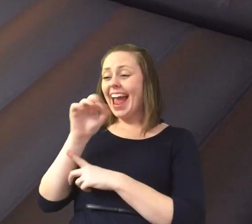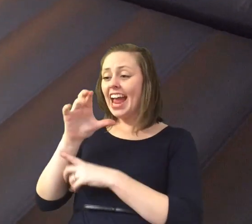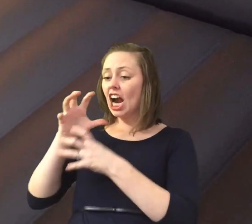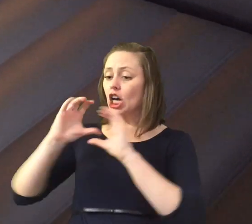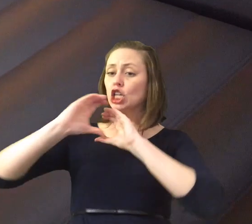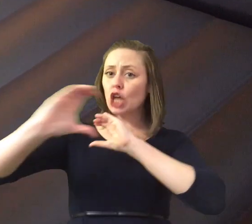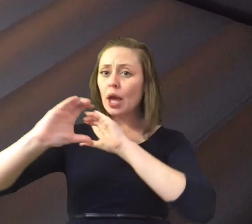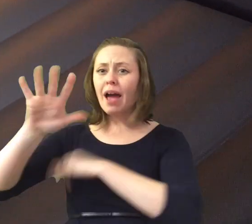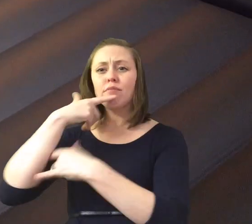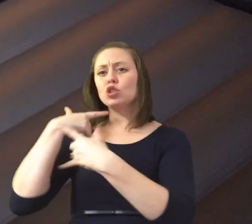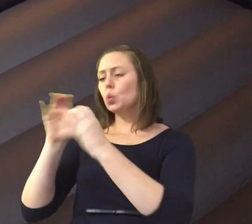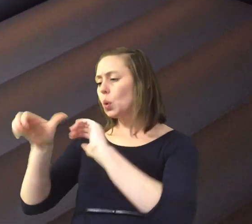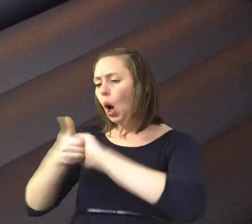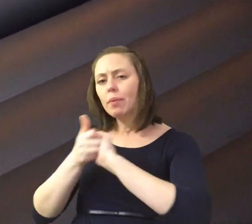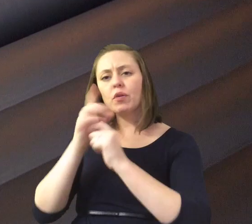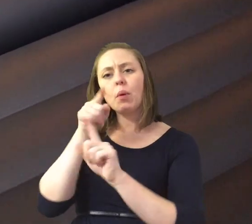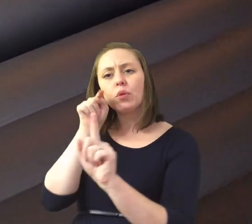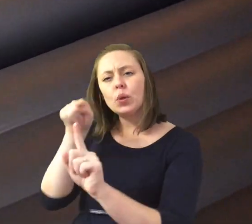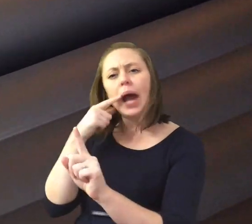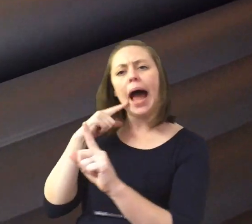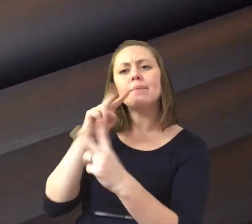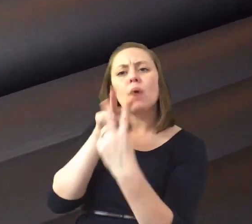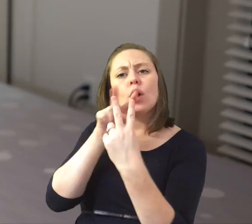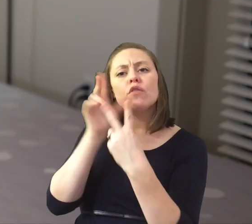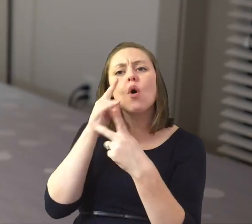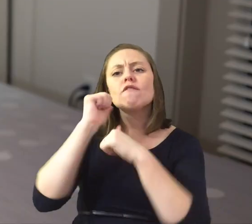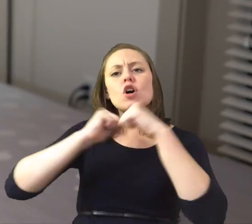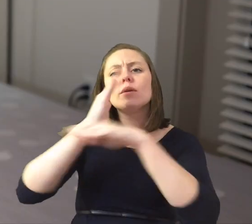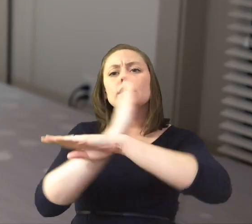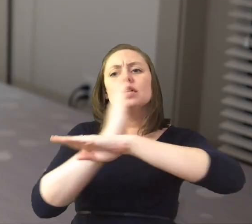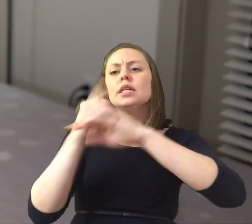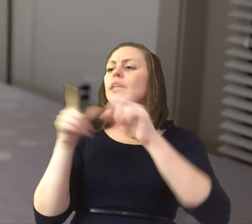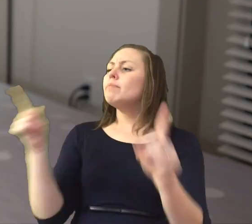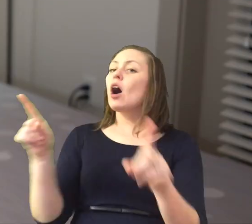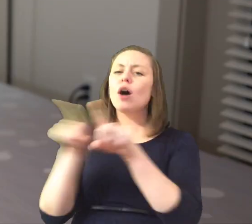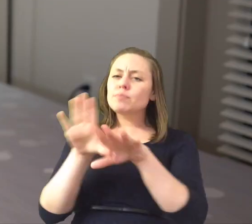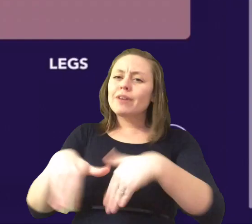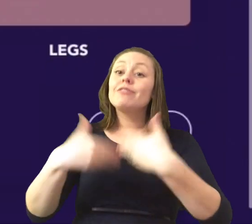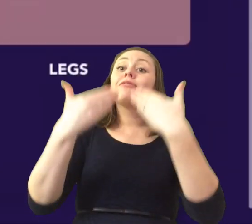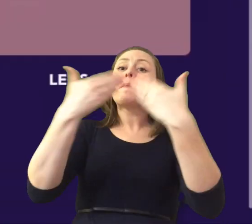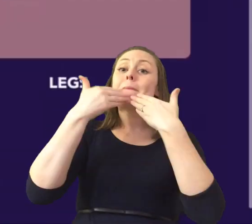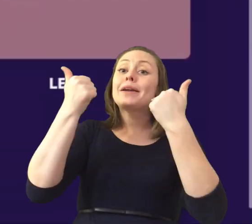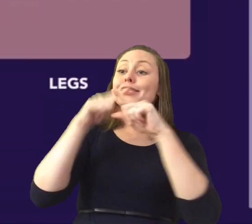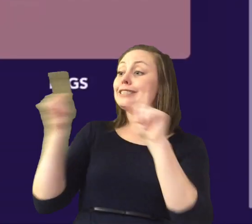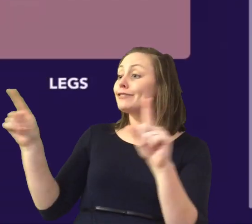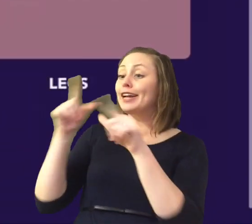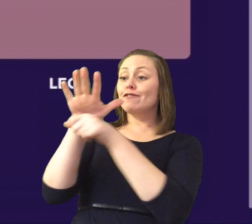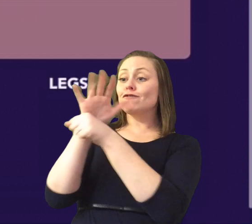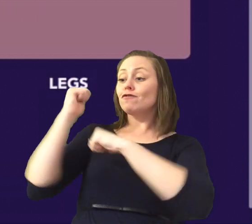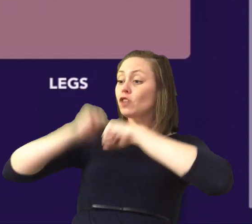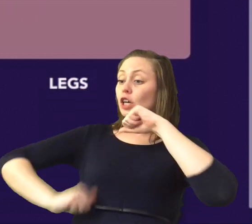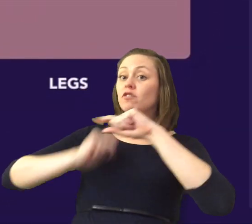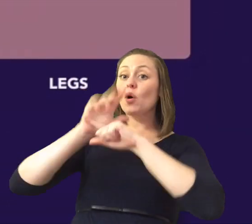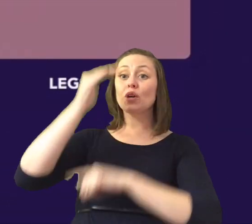only lets you accommodate for both you and your partner for firmness levels, but it also gives you different firmness settings for your head, your